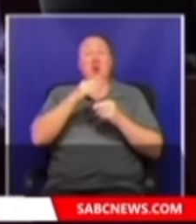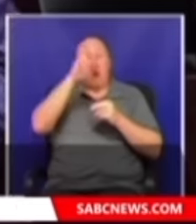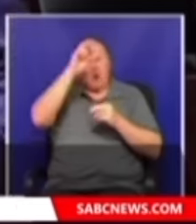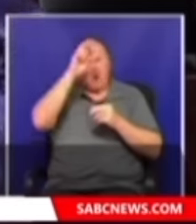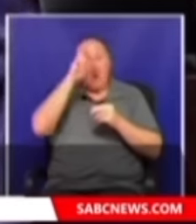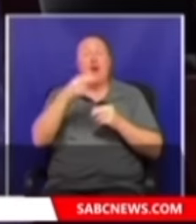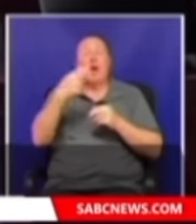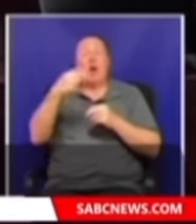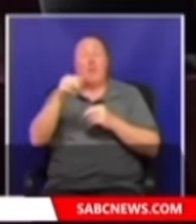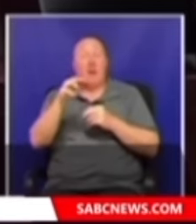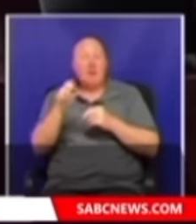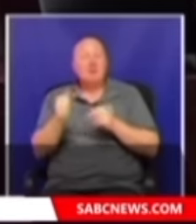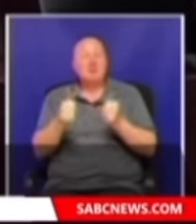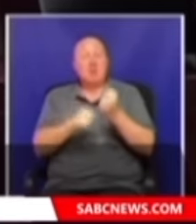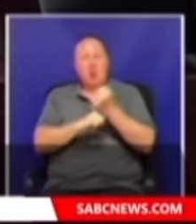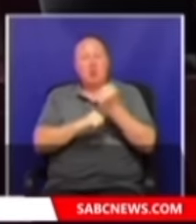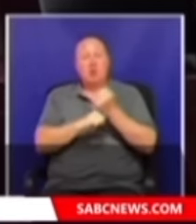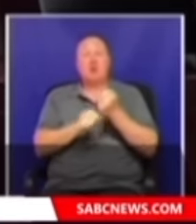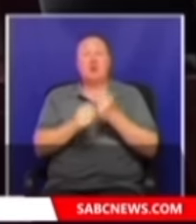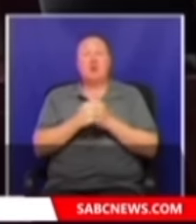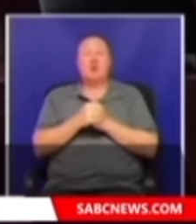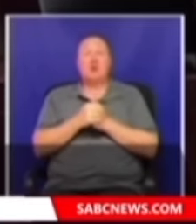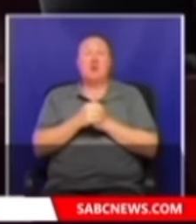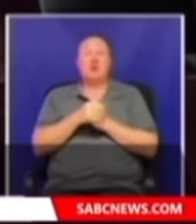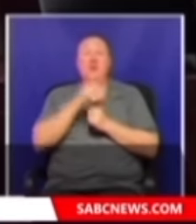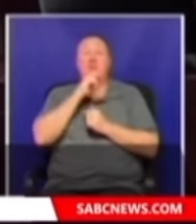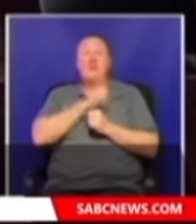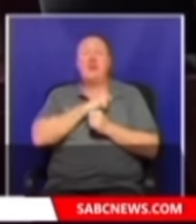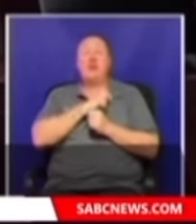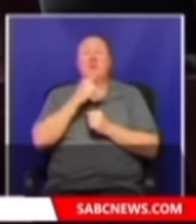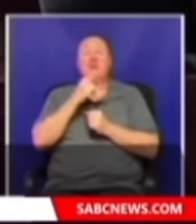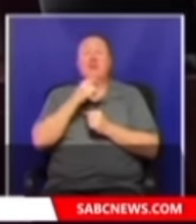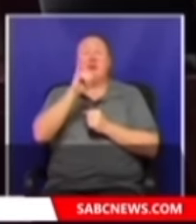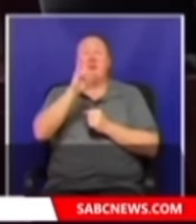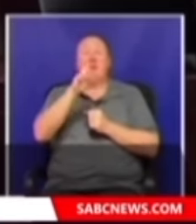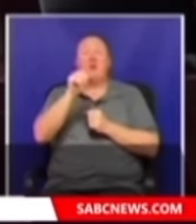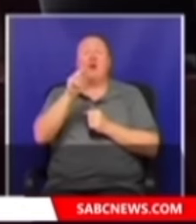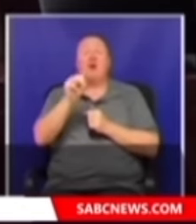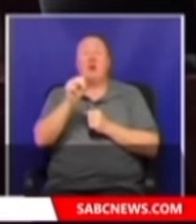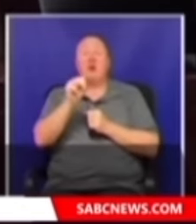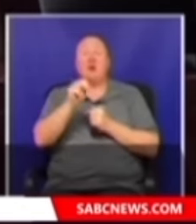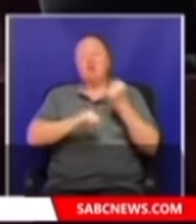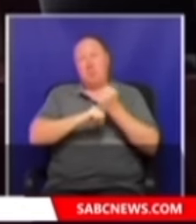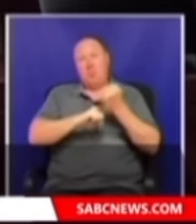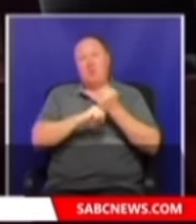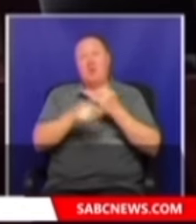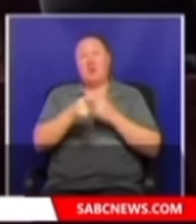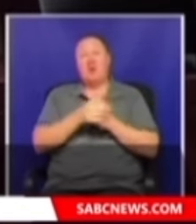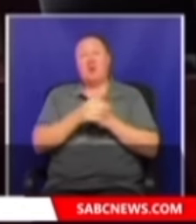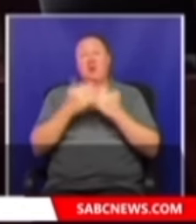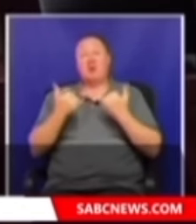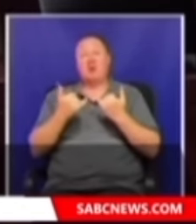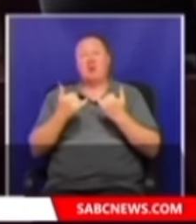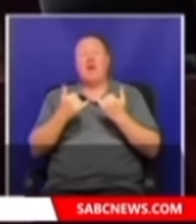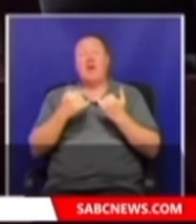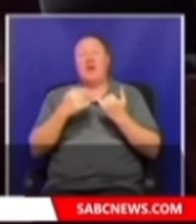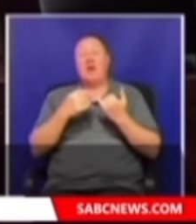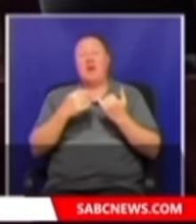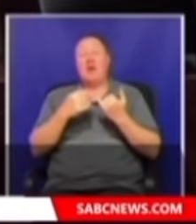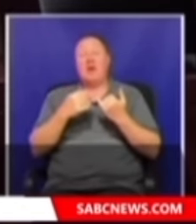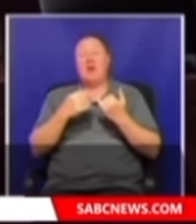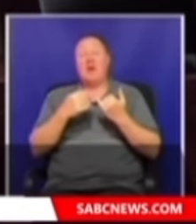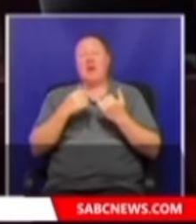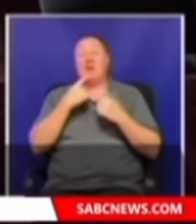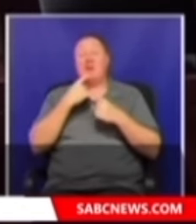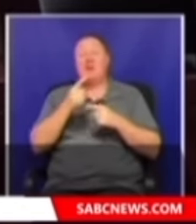no other arab country which currently has diplomatic ties with israel has severed those ties was also noted